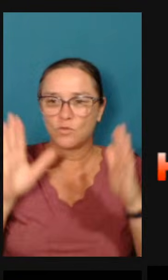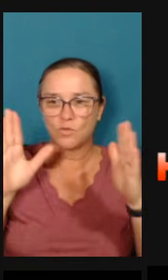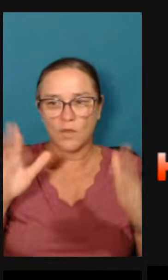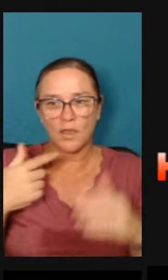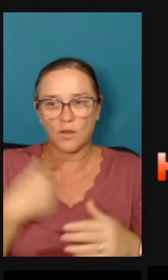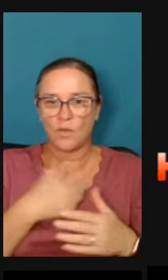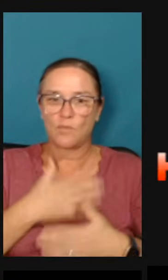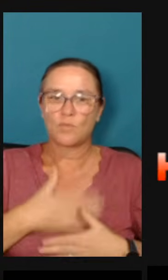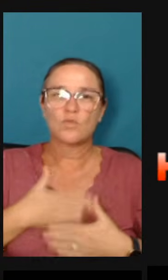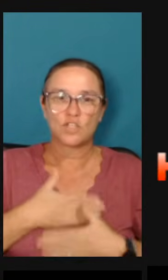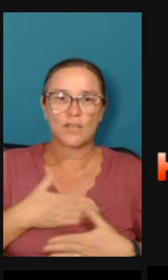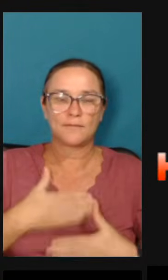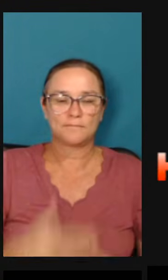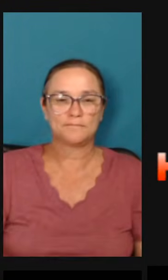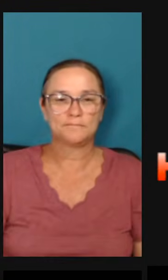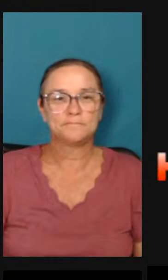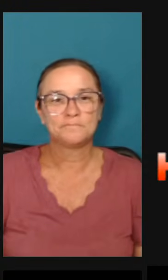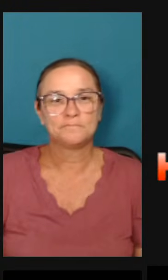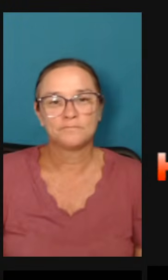appreciate it.